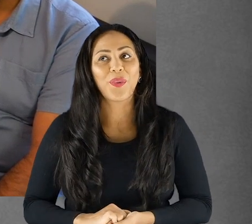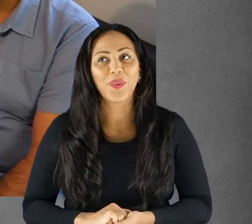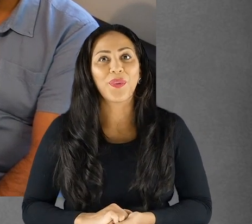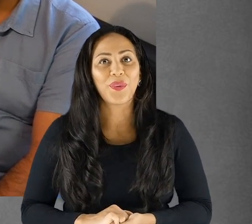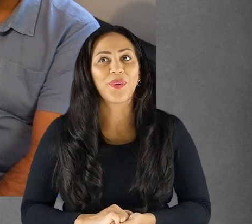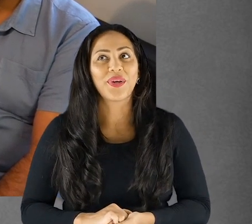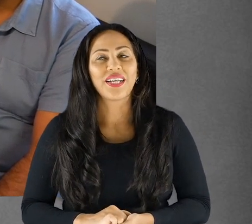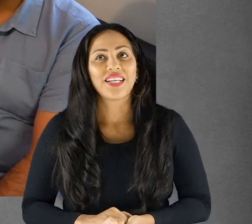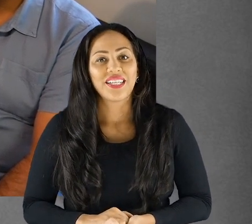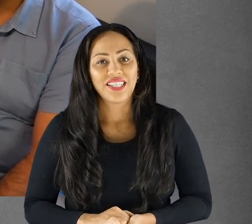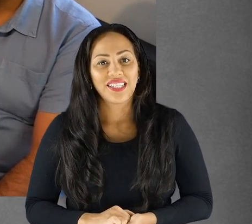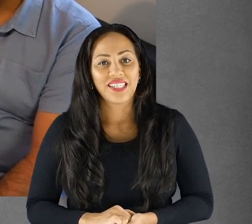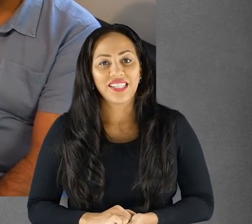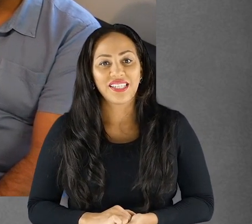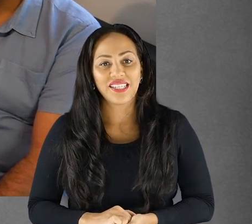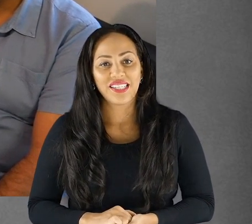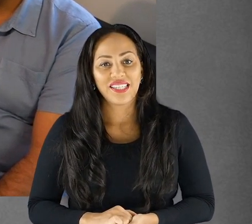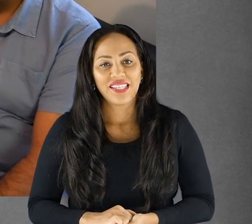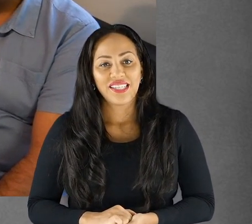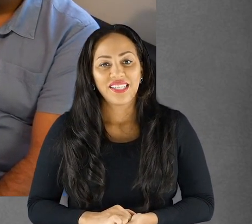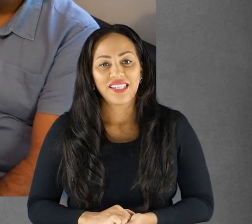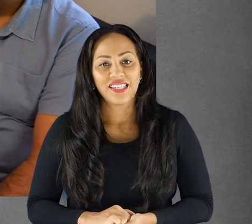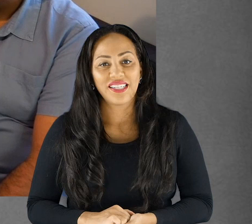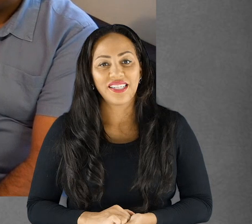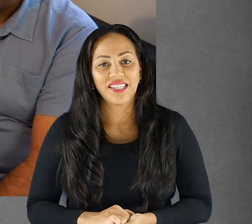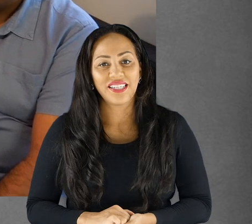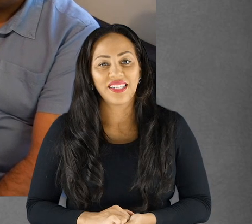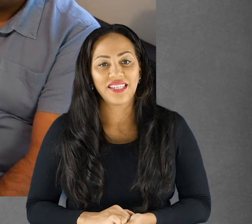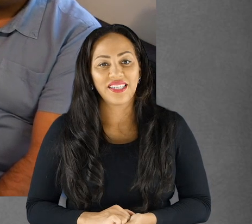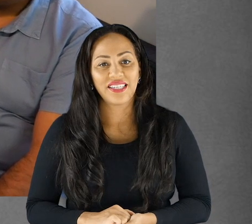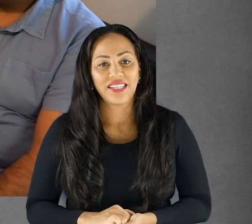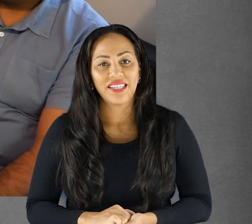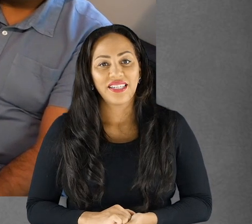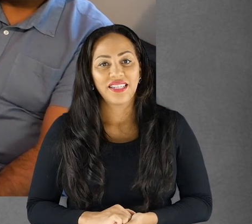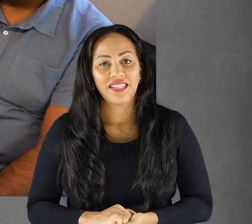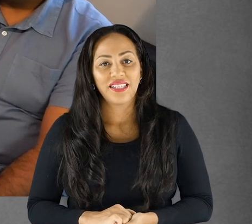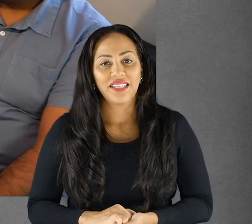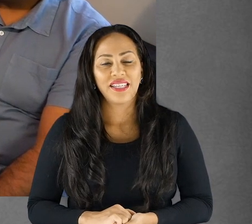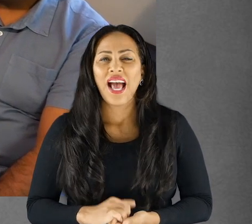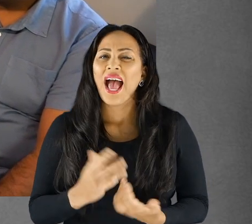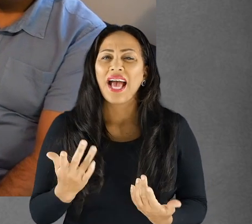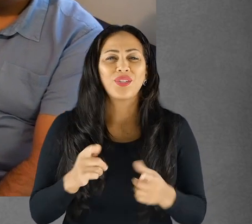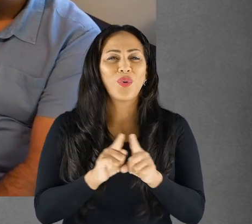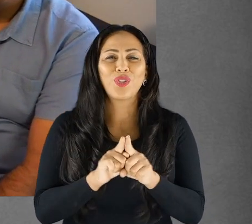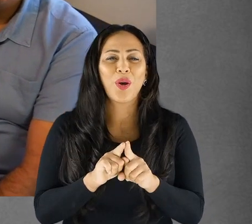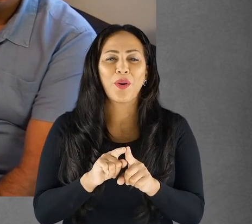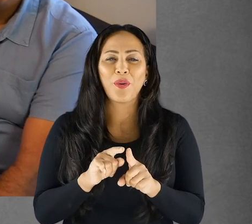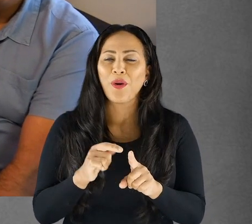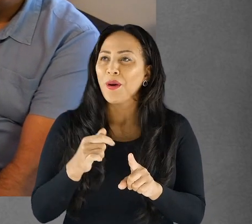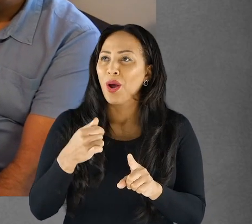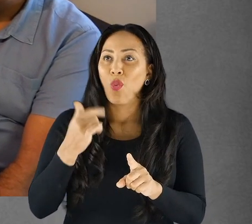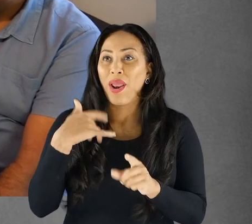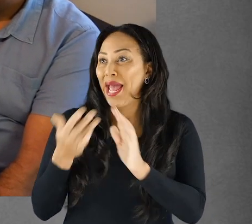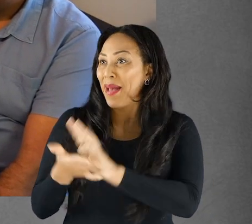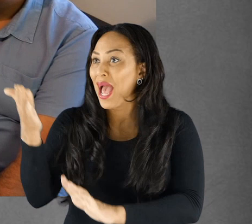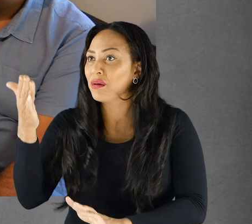to set that, I have to then honour it as well. Mm-hmm. And there's something in that I'm not always convinced